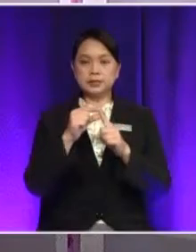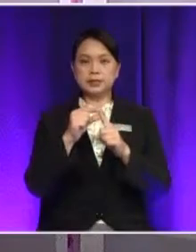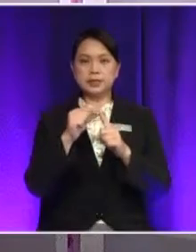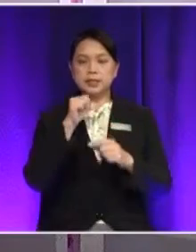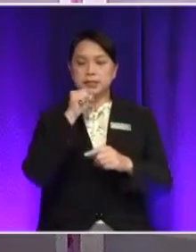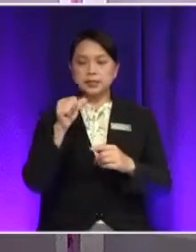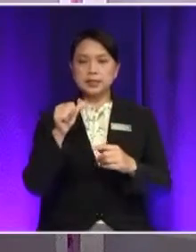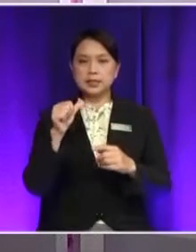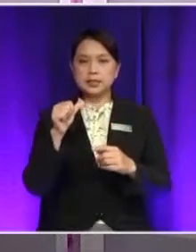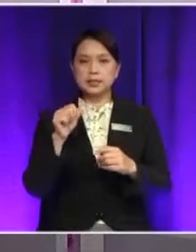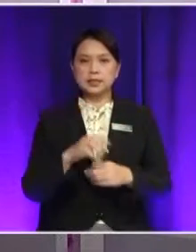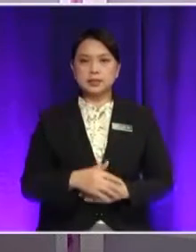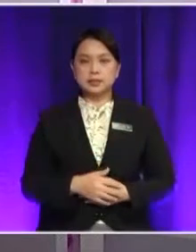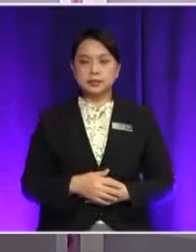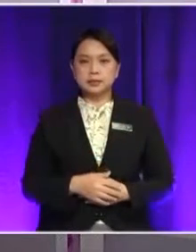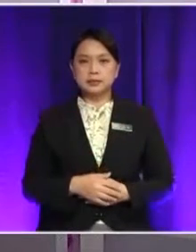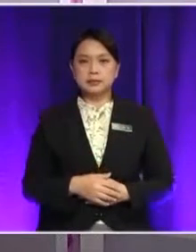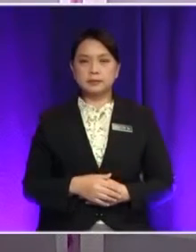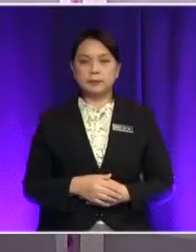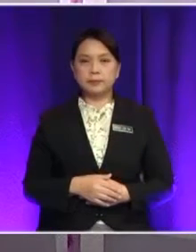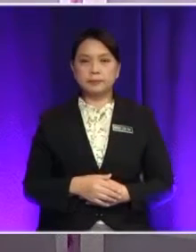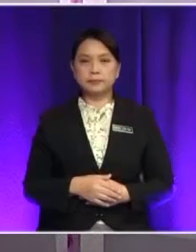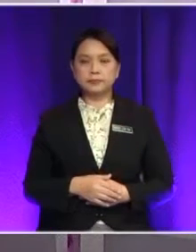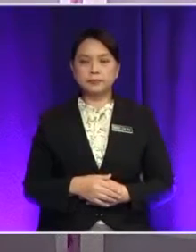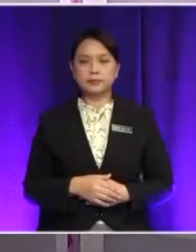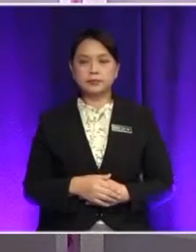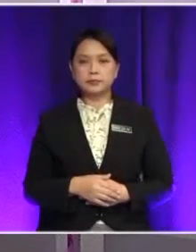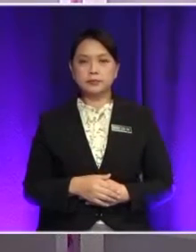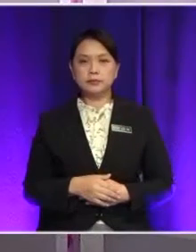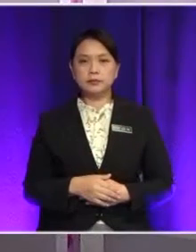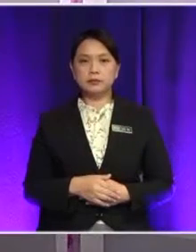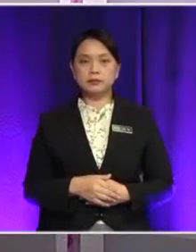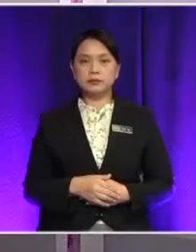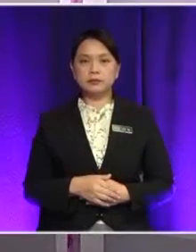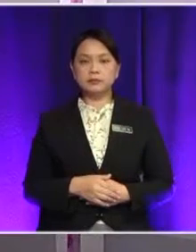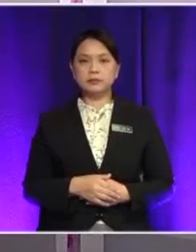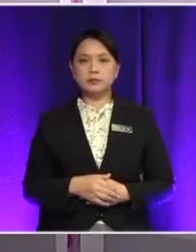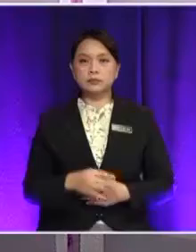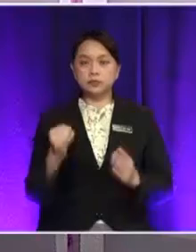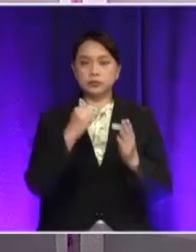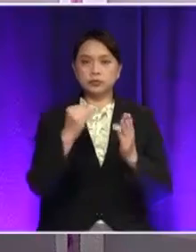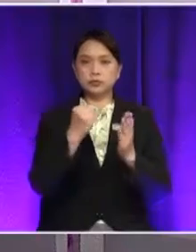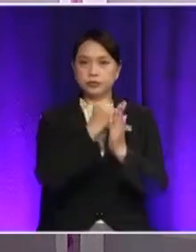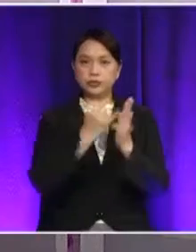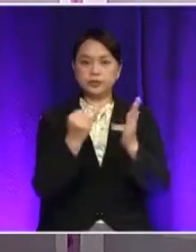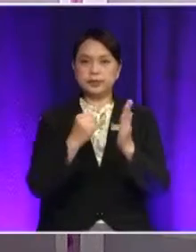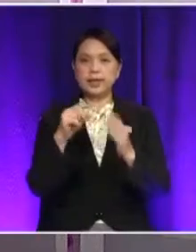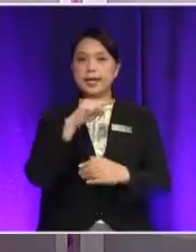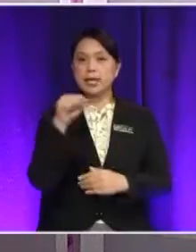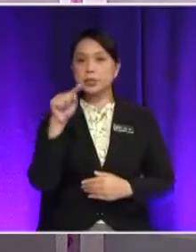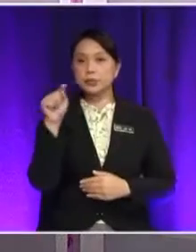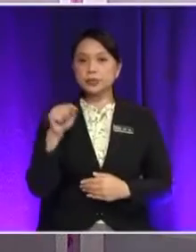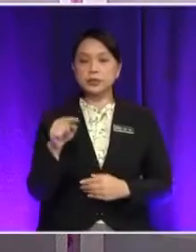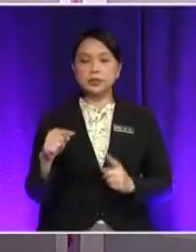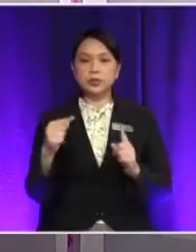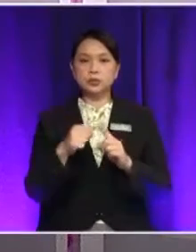need to draw the arrow, which is pointing to the back. And why is that, Shafika? To show and to give you assurance that I'm sure